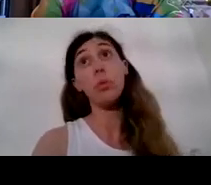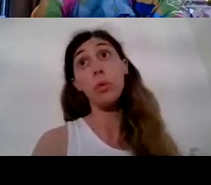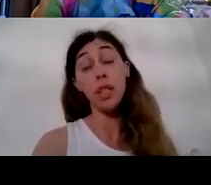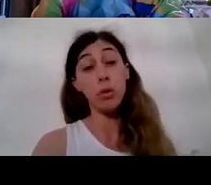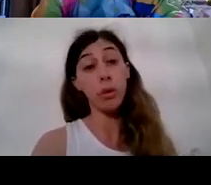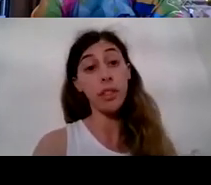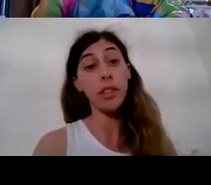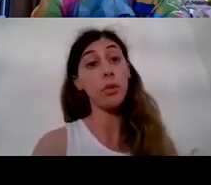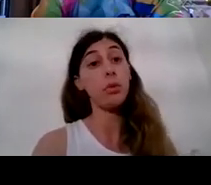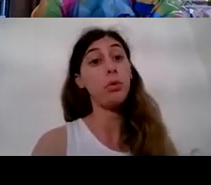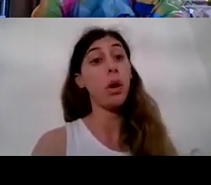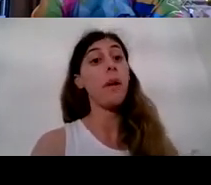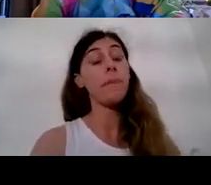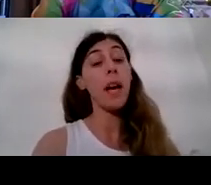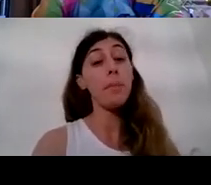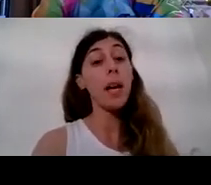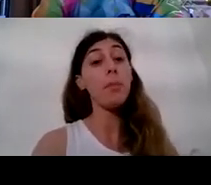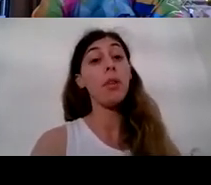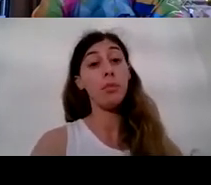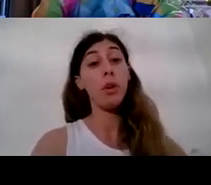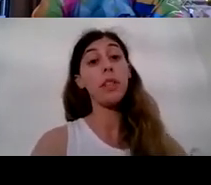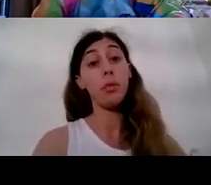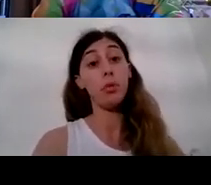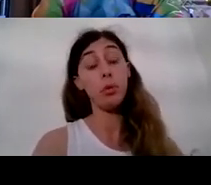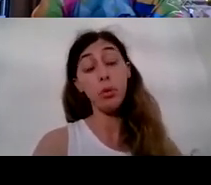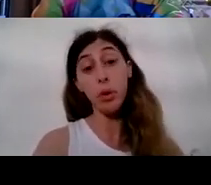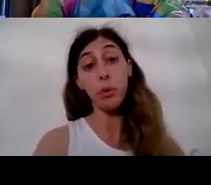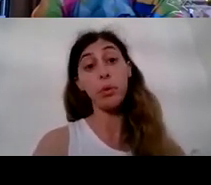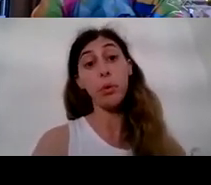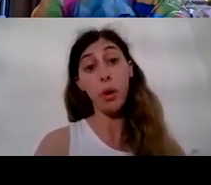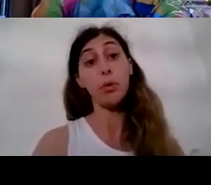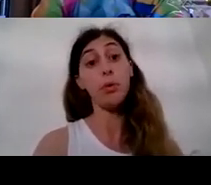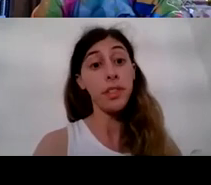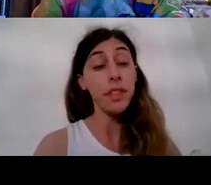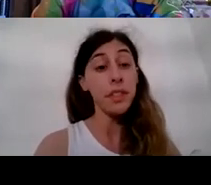social security sphere. For instance, there are many people